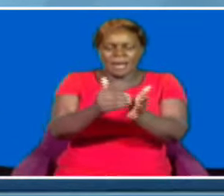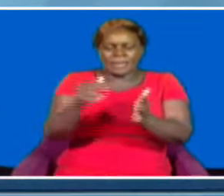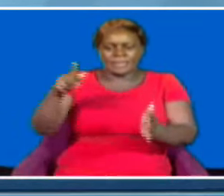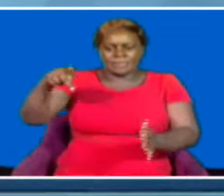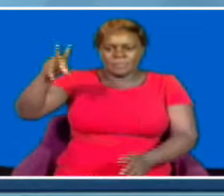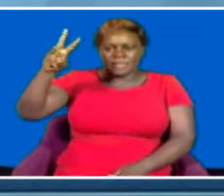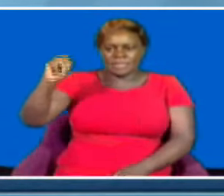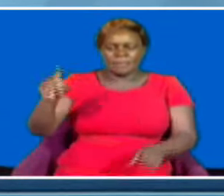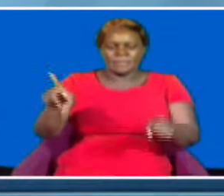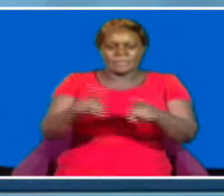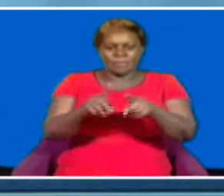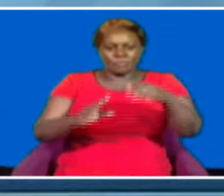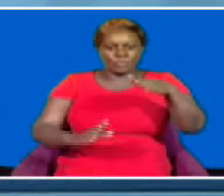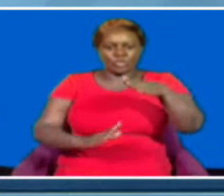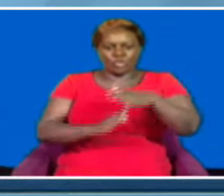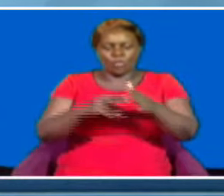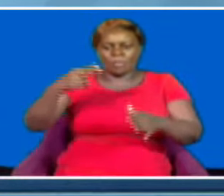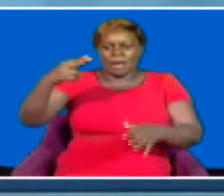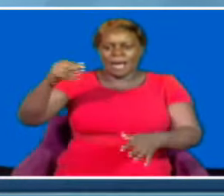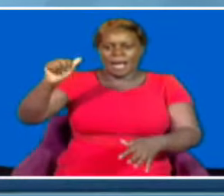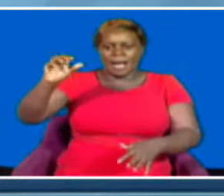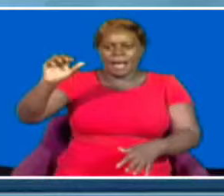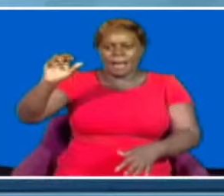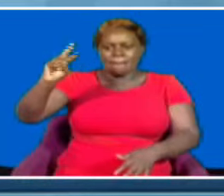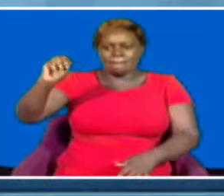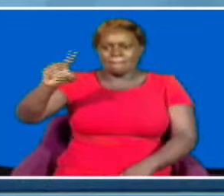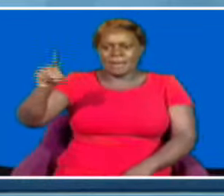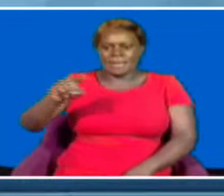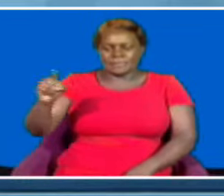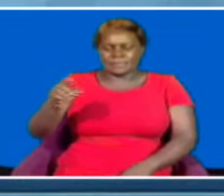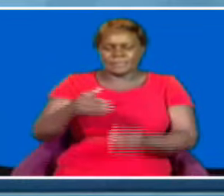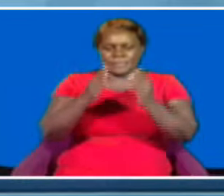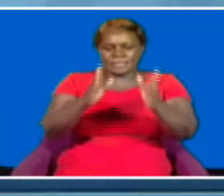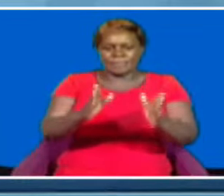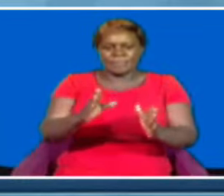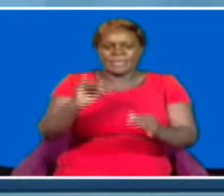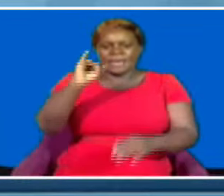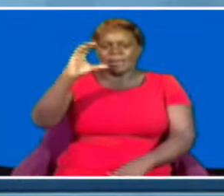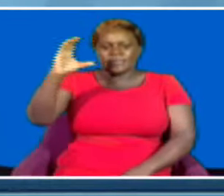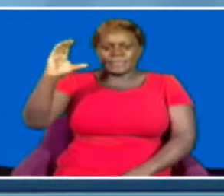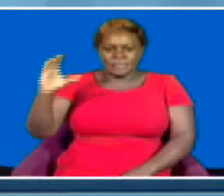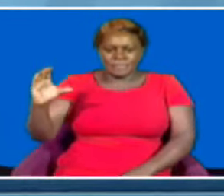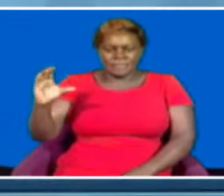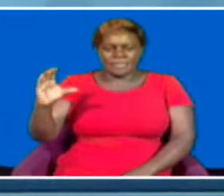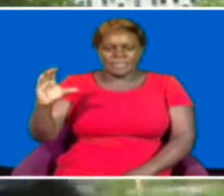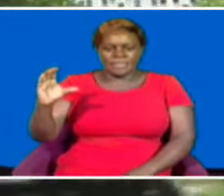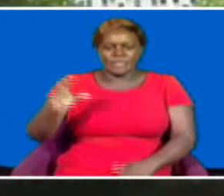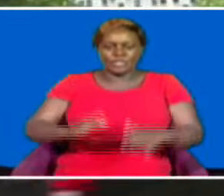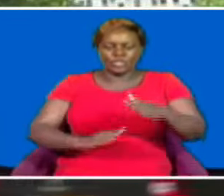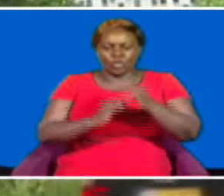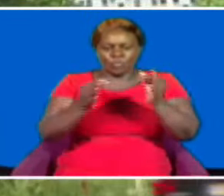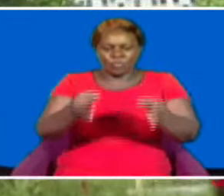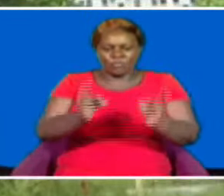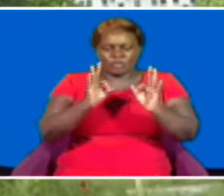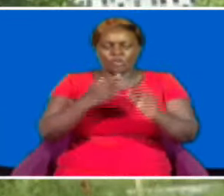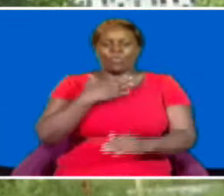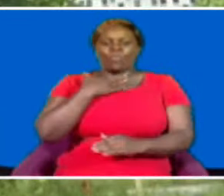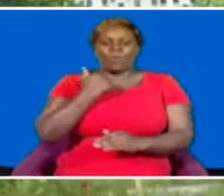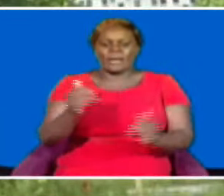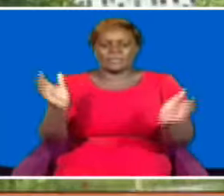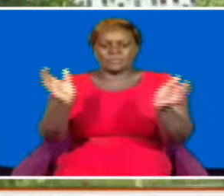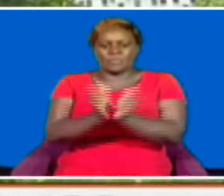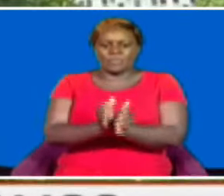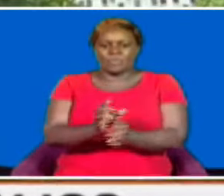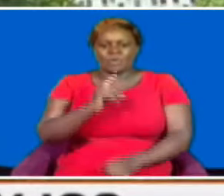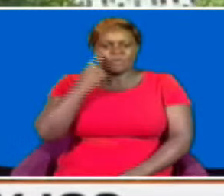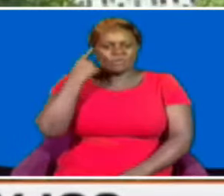Netanyahu and senior Hamas leaders. The chief prosecutor at the International Criminal Court, Karim Khan, is seeking an arrest